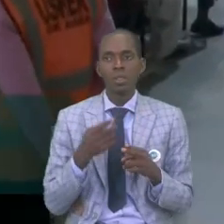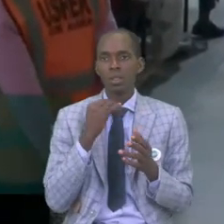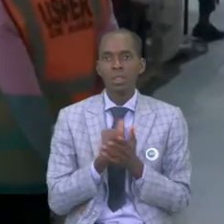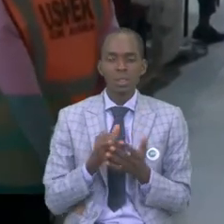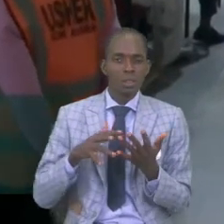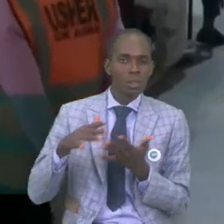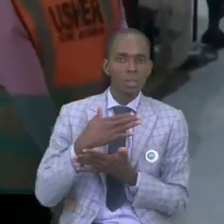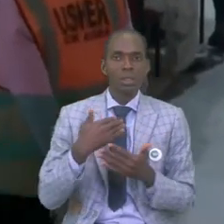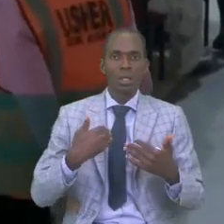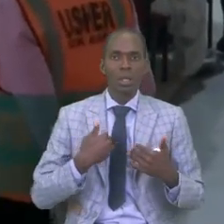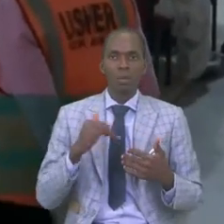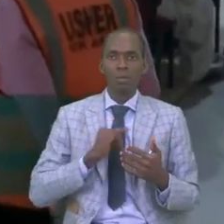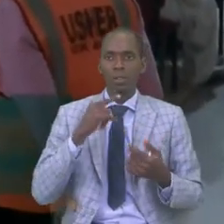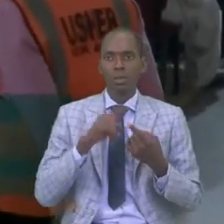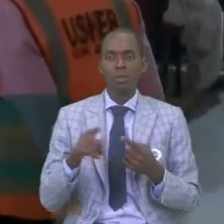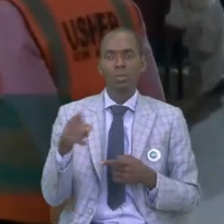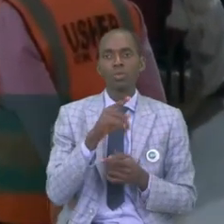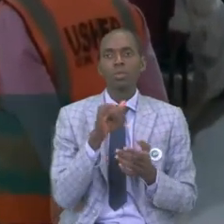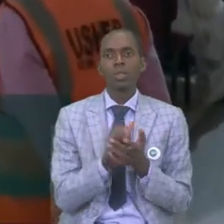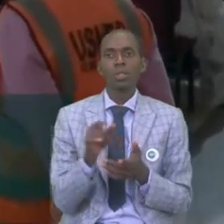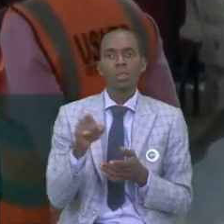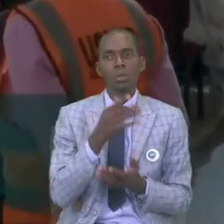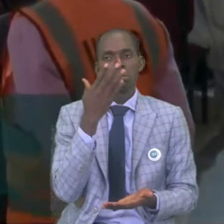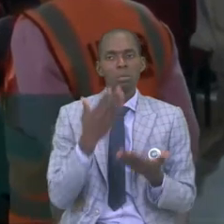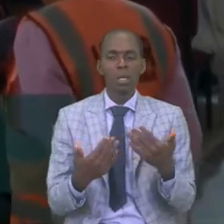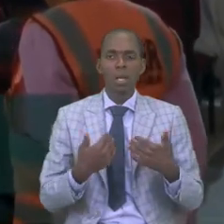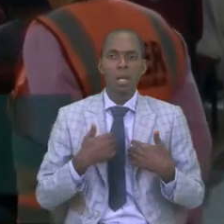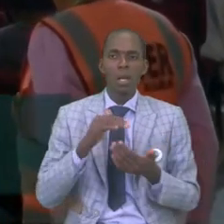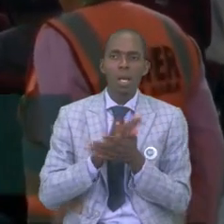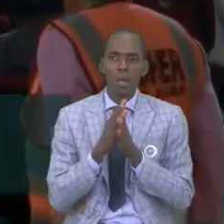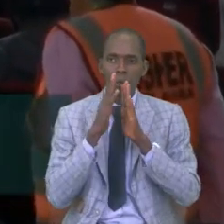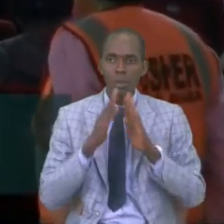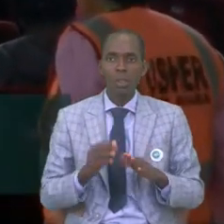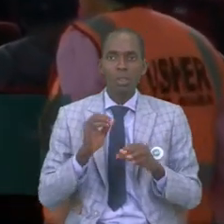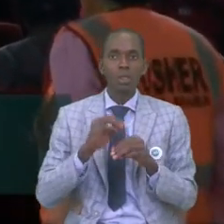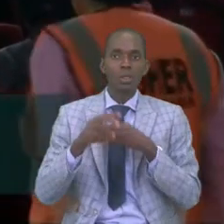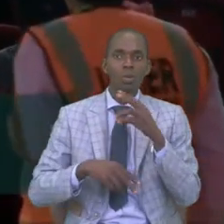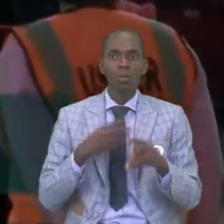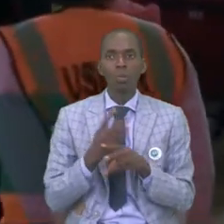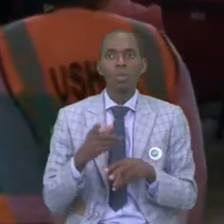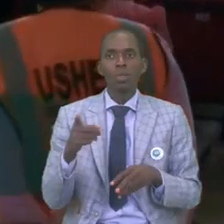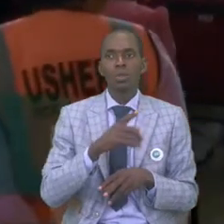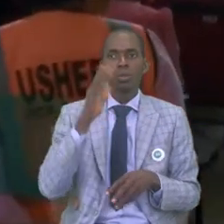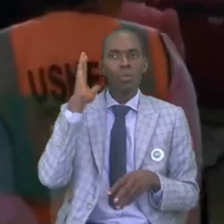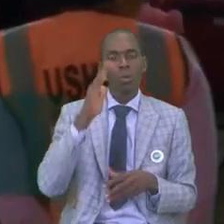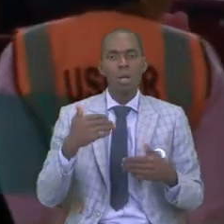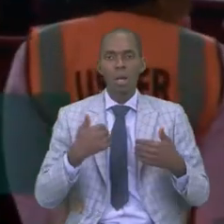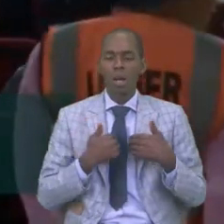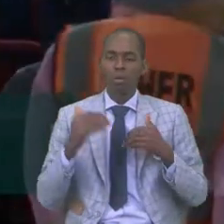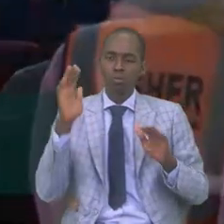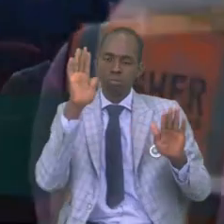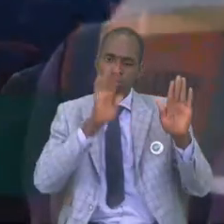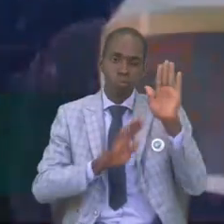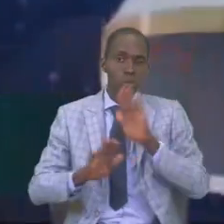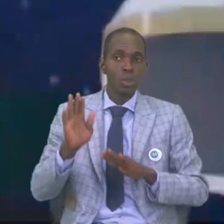spoken unto you, that ye might have peace. In the world ye shall have tribulation. It's not talking about the